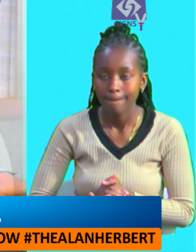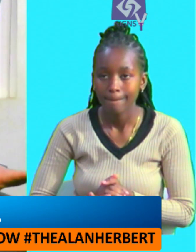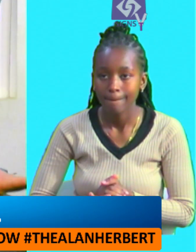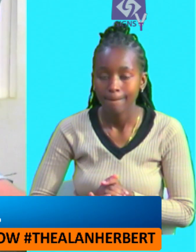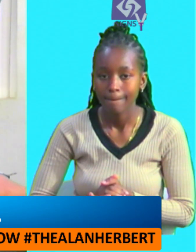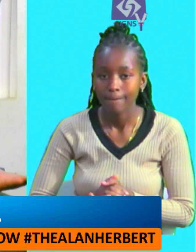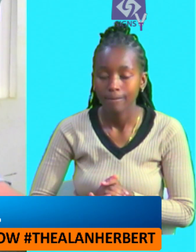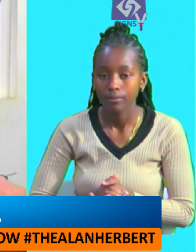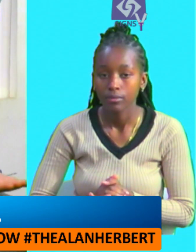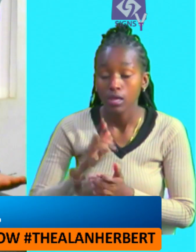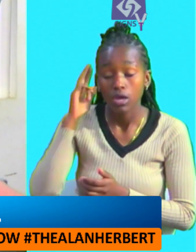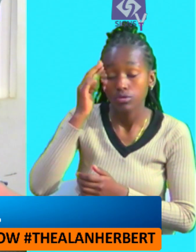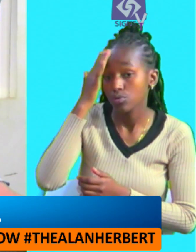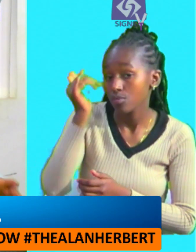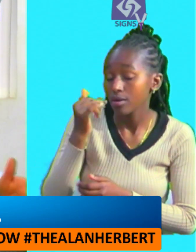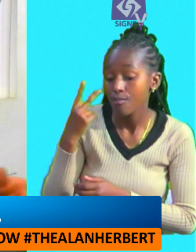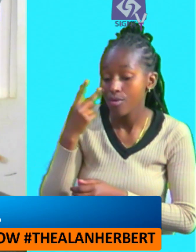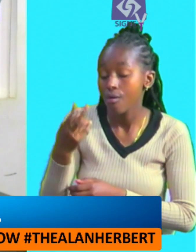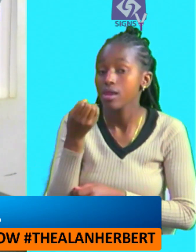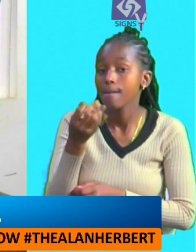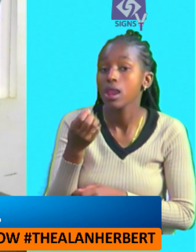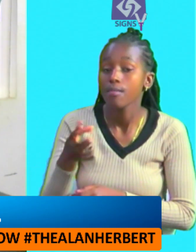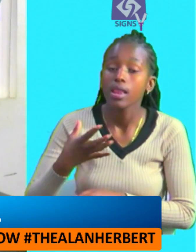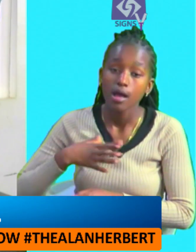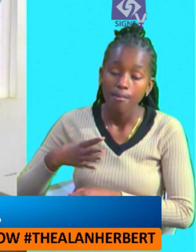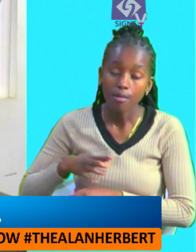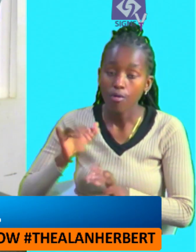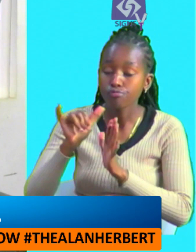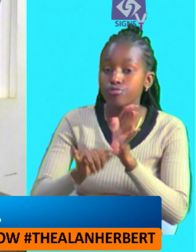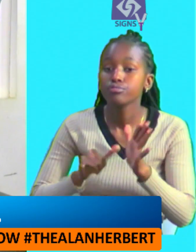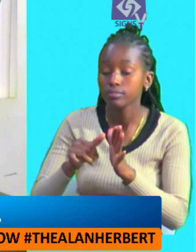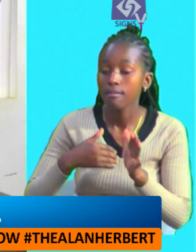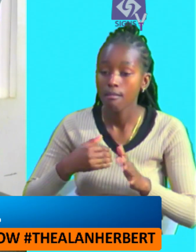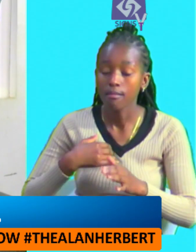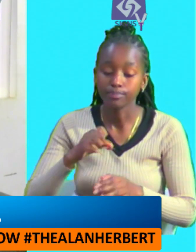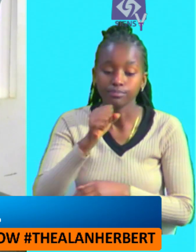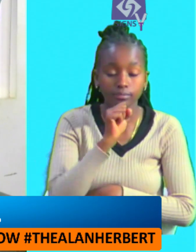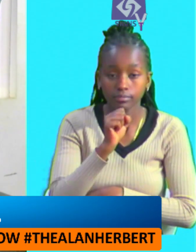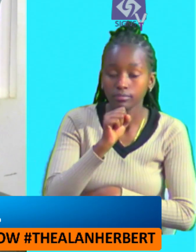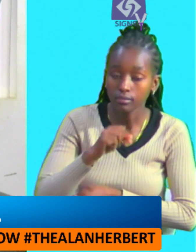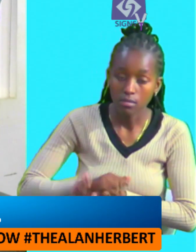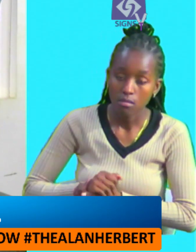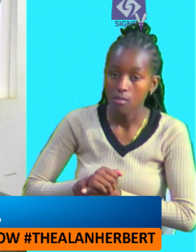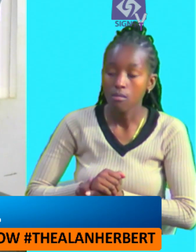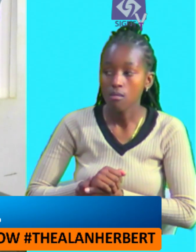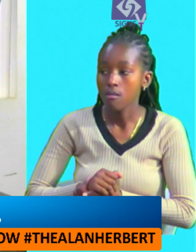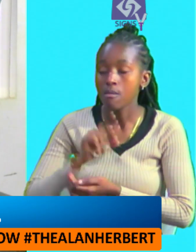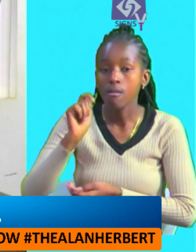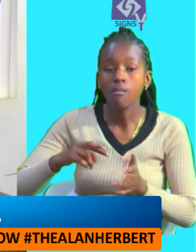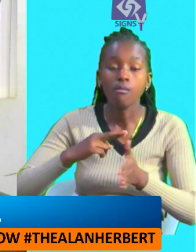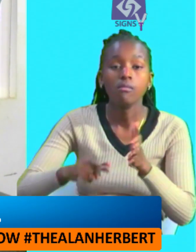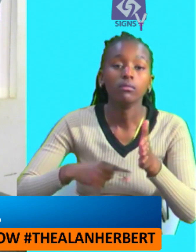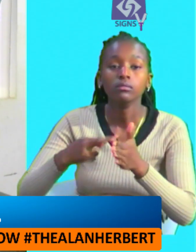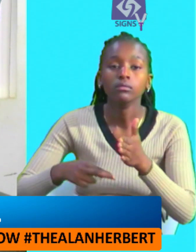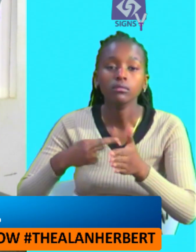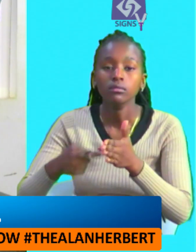Why you see people on YouTube with their mics and everything? Yes, you record. A podcast is supposed